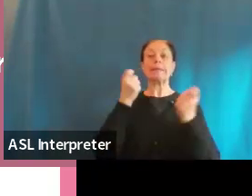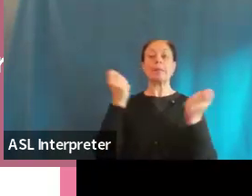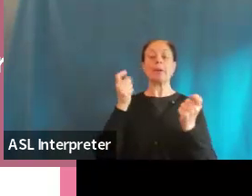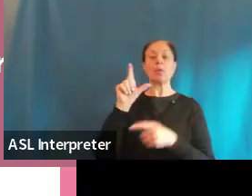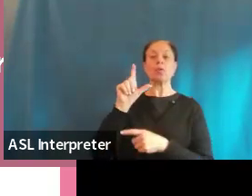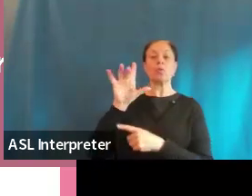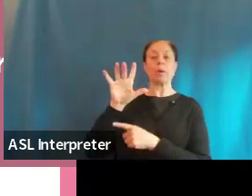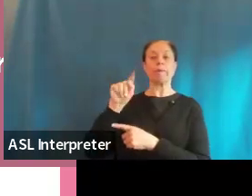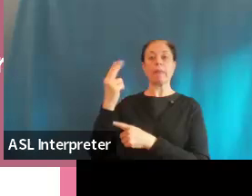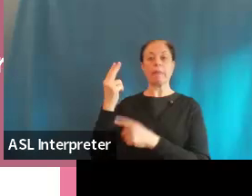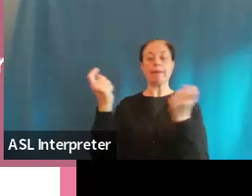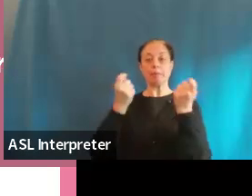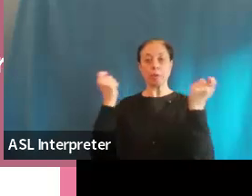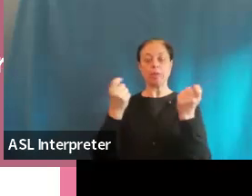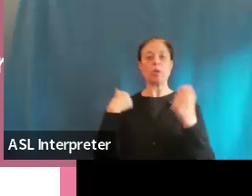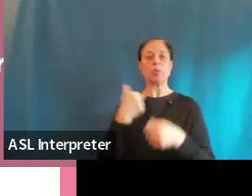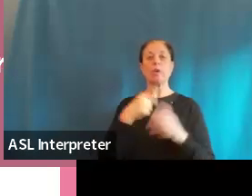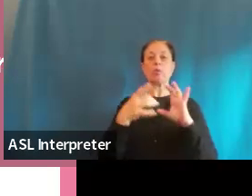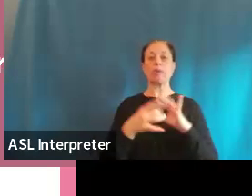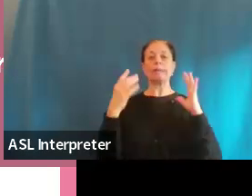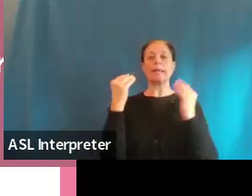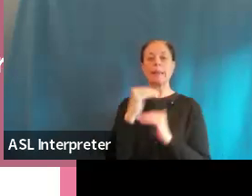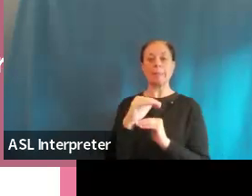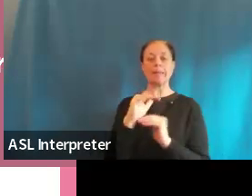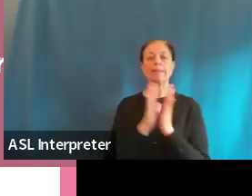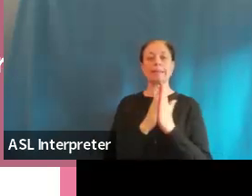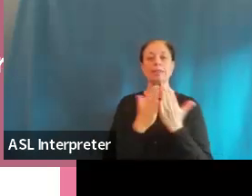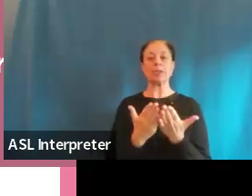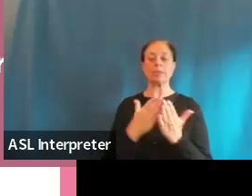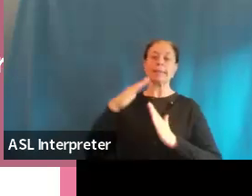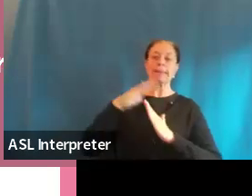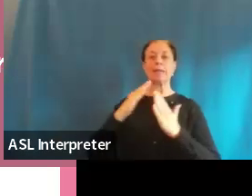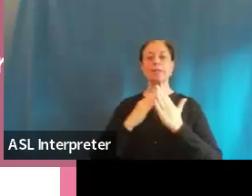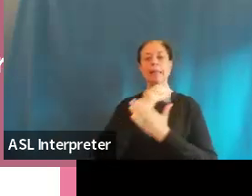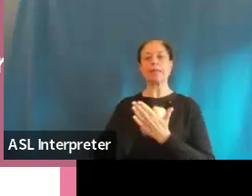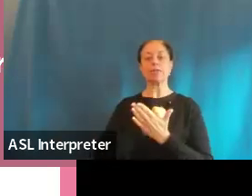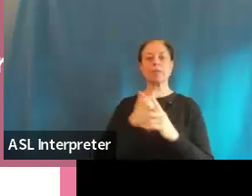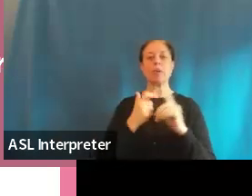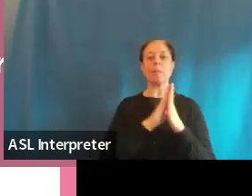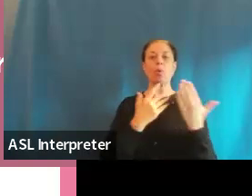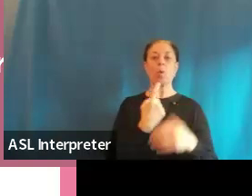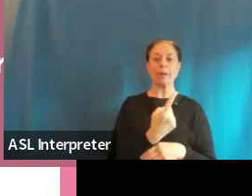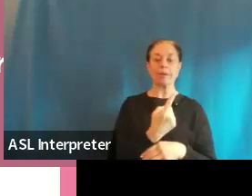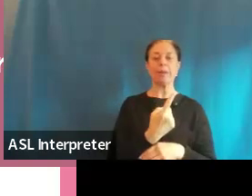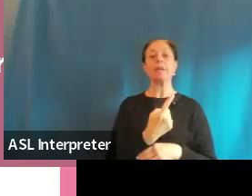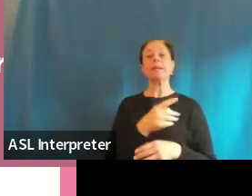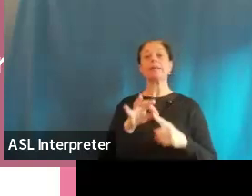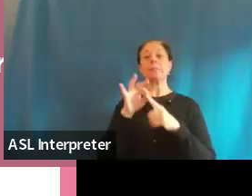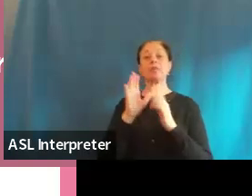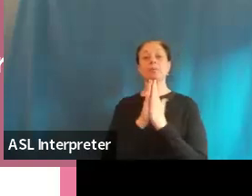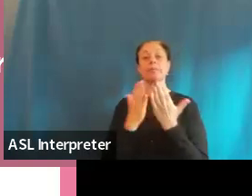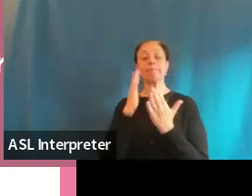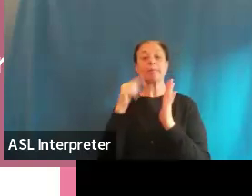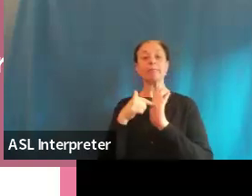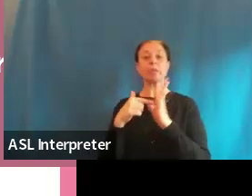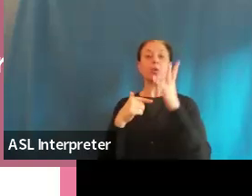this 25th anniversary, we are releasing a limited edition deluxe collector's edition from book one. This special edition will